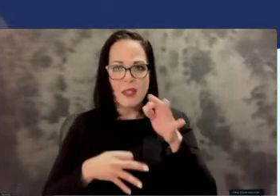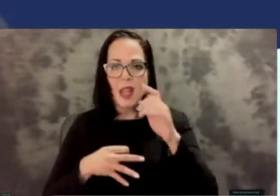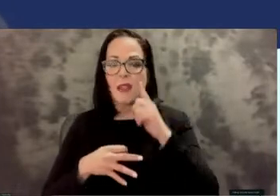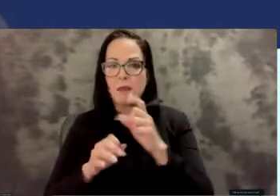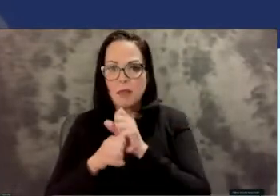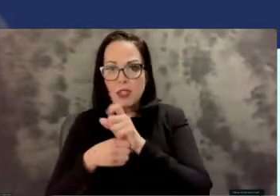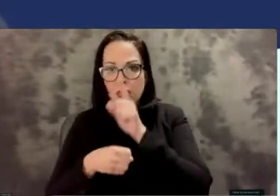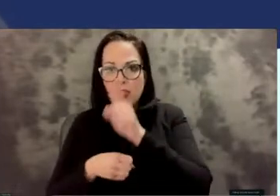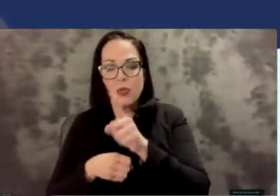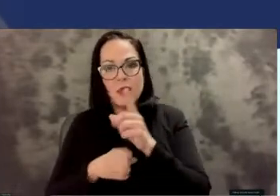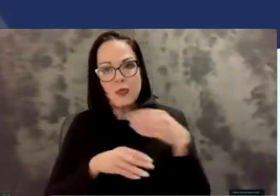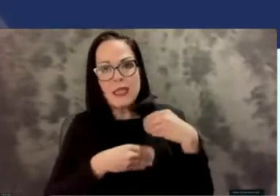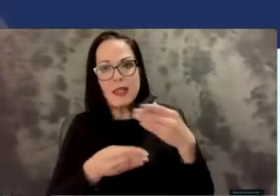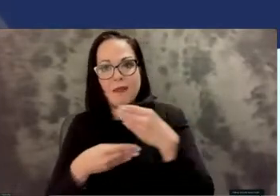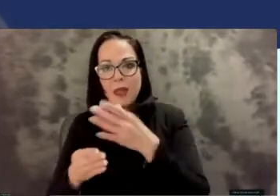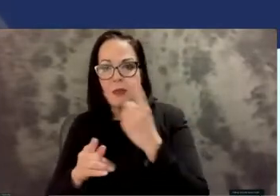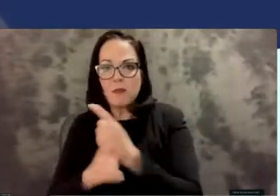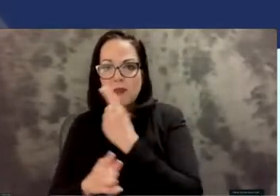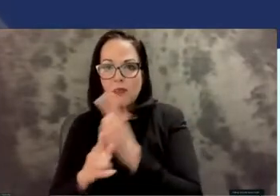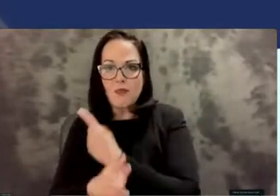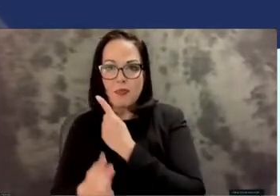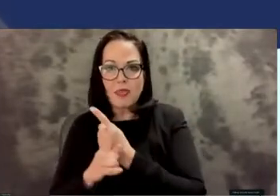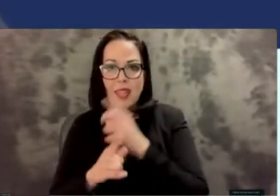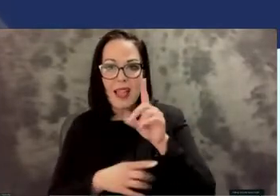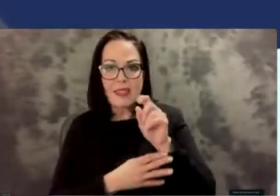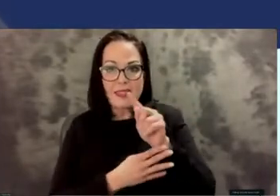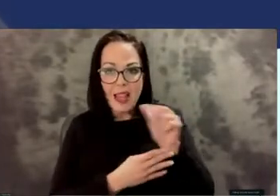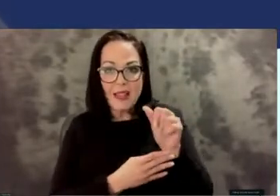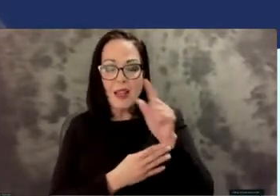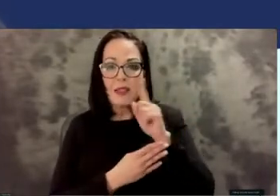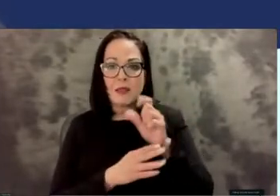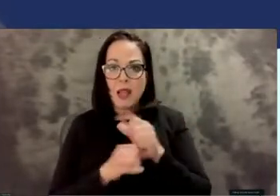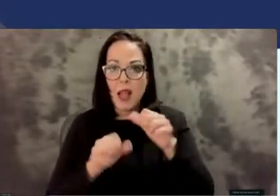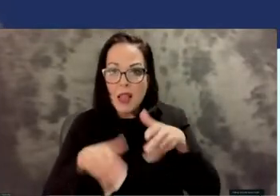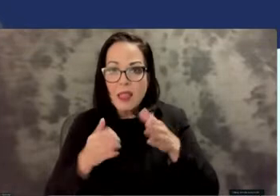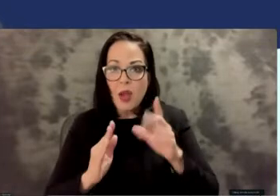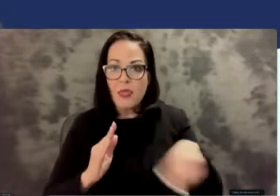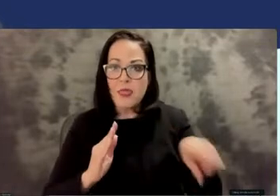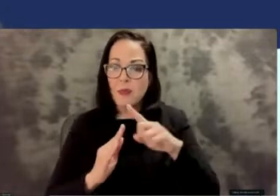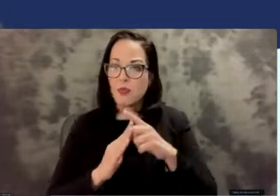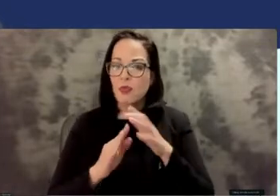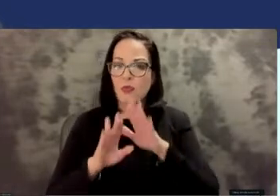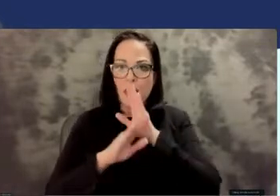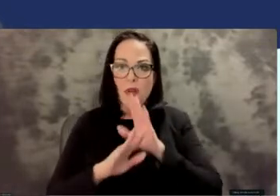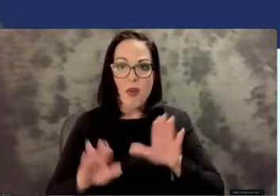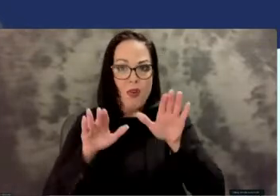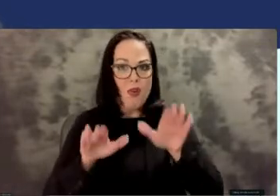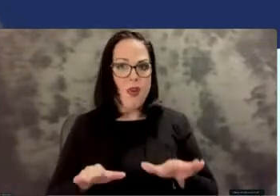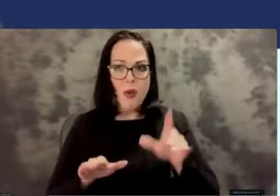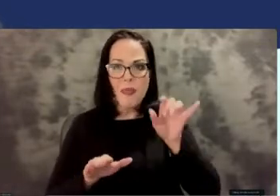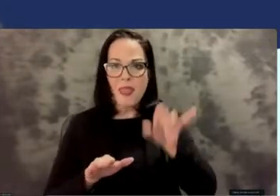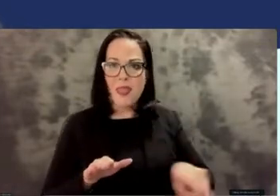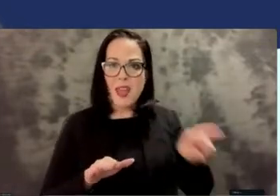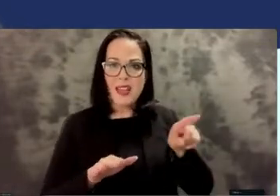systems, organizations, and communities to respond to COVID-19 and combat racism, xenophobia, and